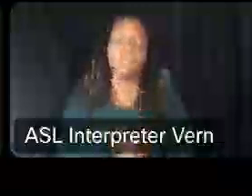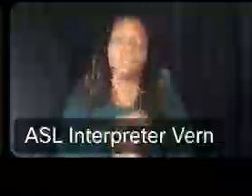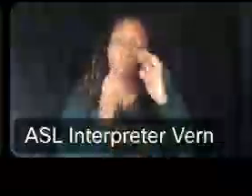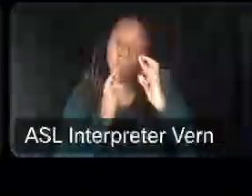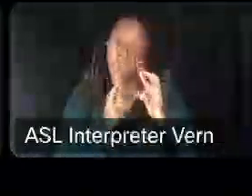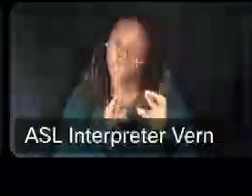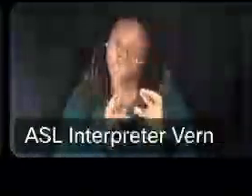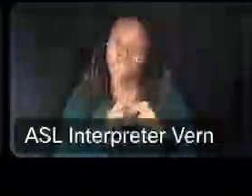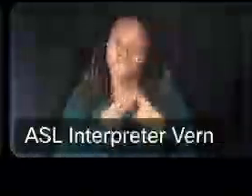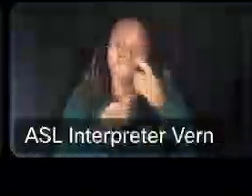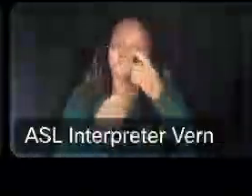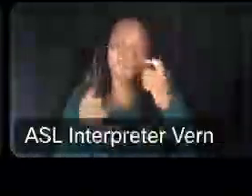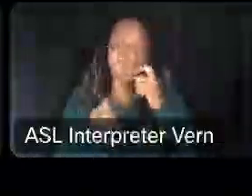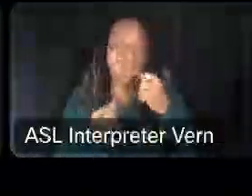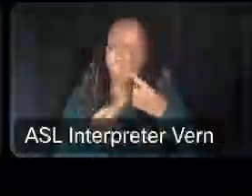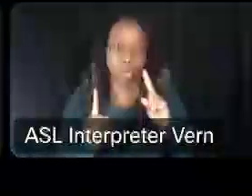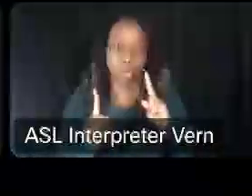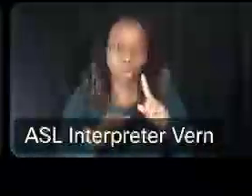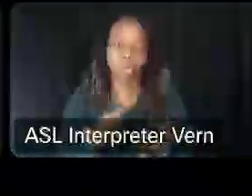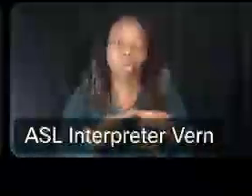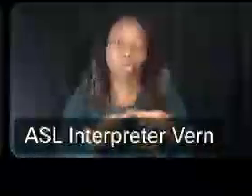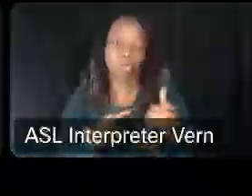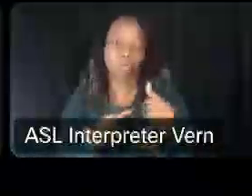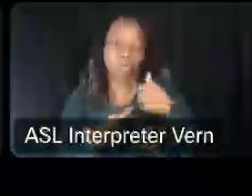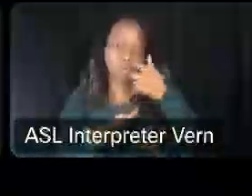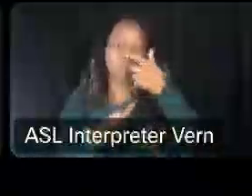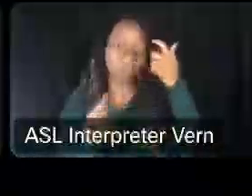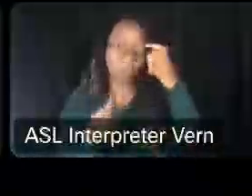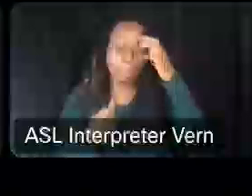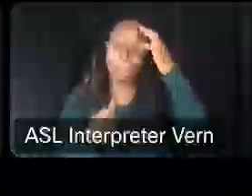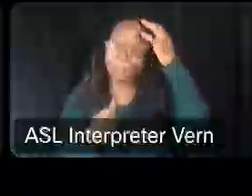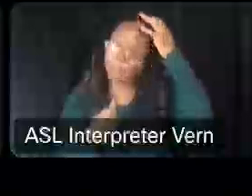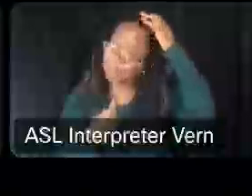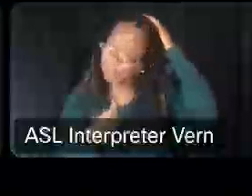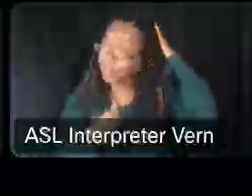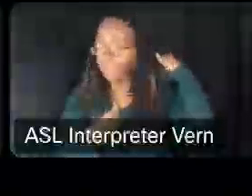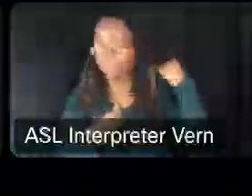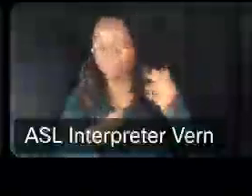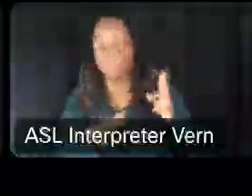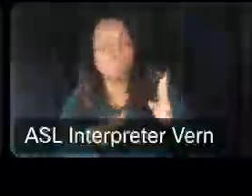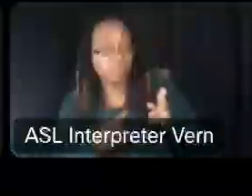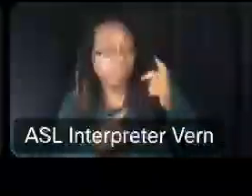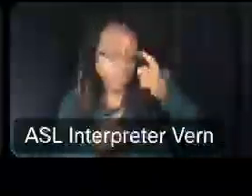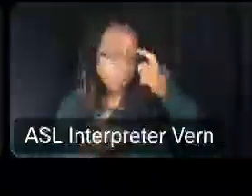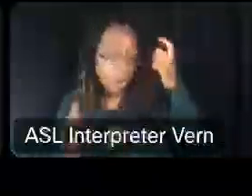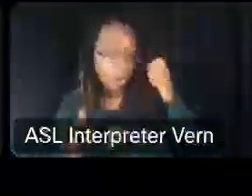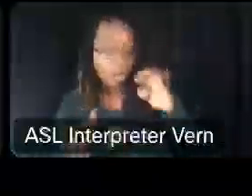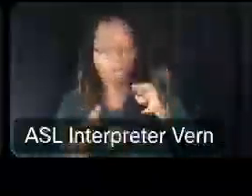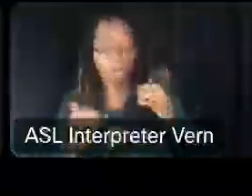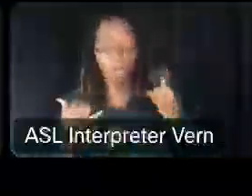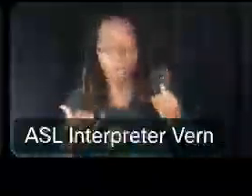that way. When trauma is impacting us, whether it's from our historical trauma or current